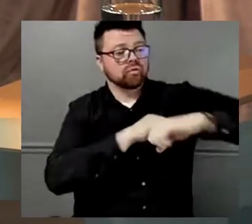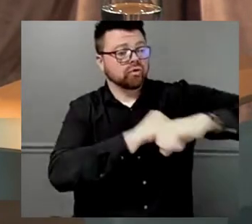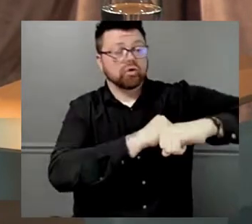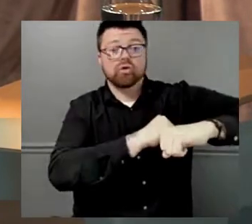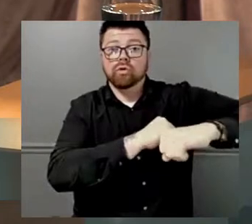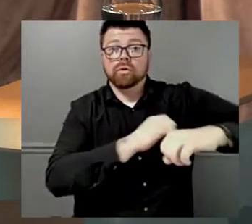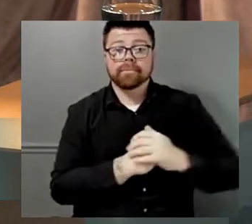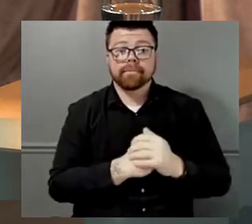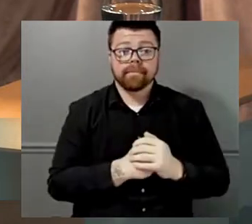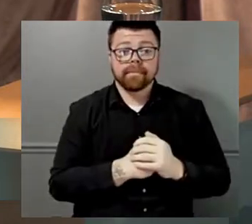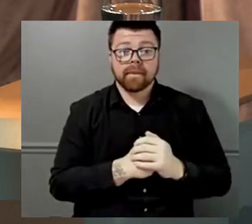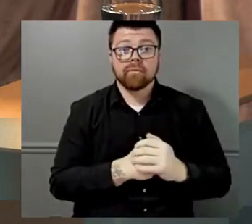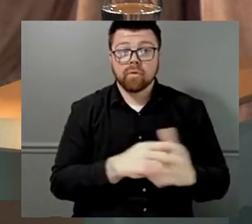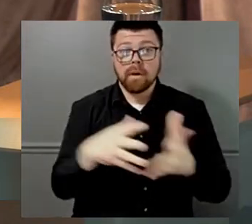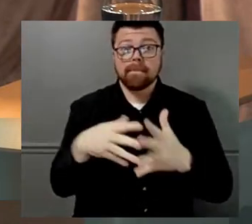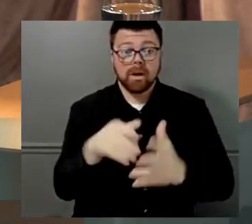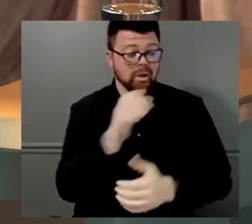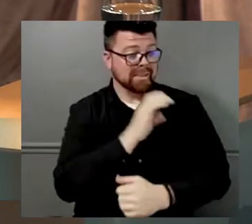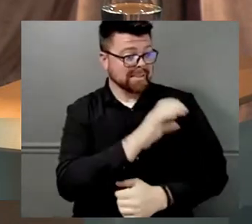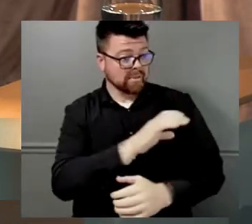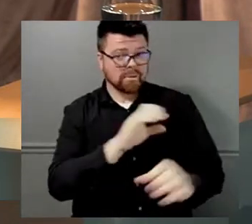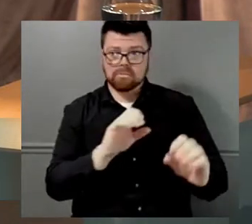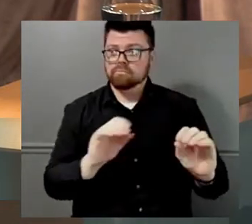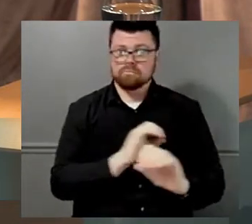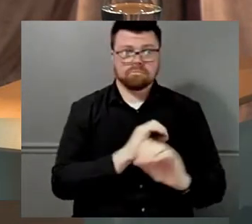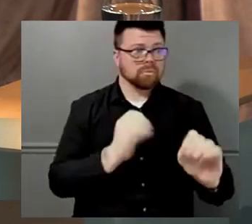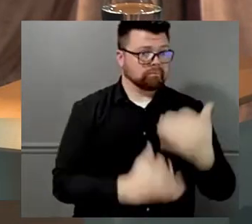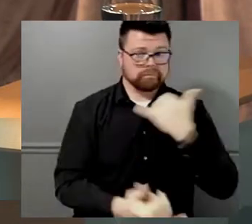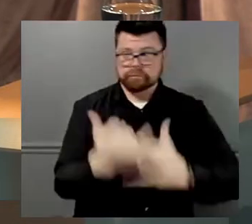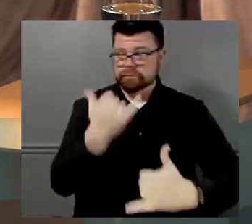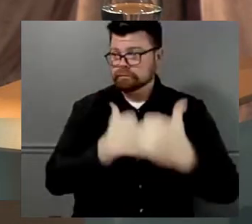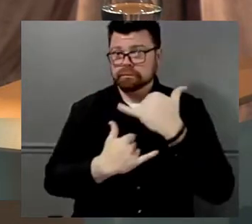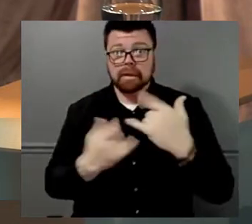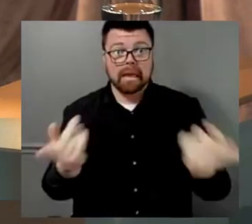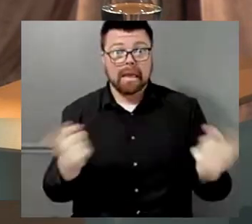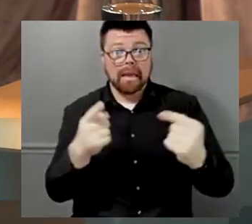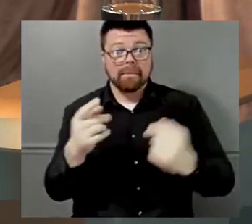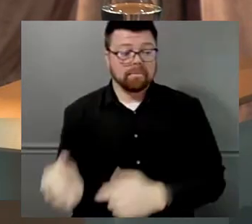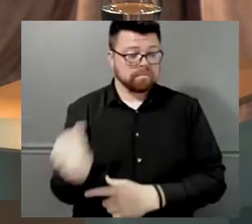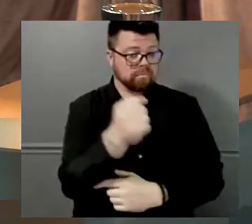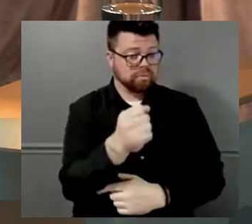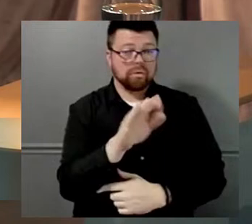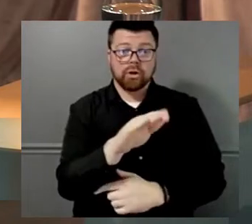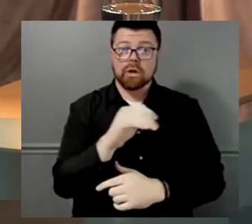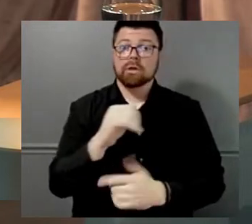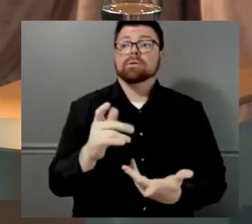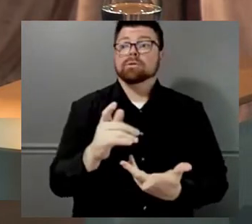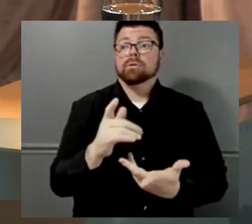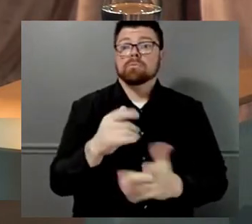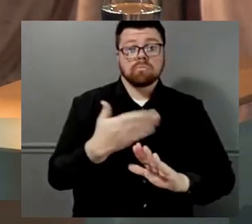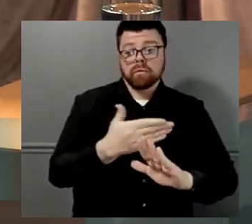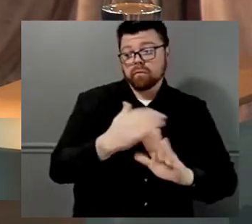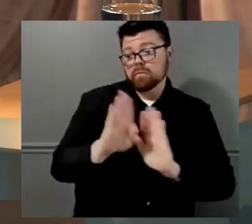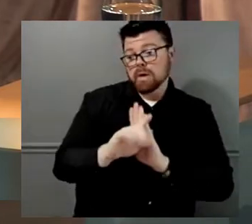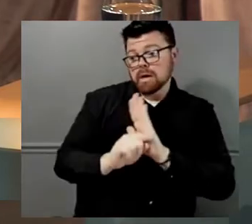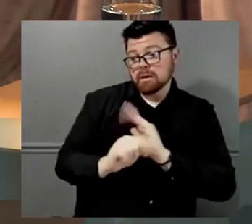American citizens with no cause whatsoever than their ancestry was just much further than any concept of liberty